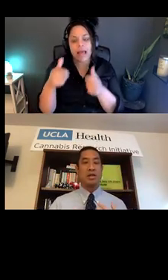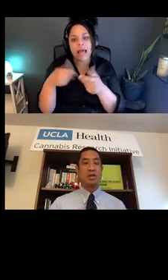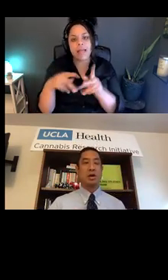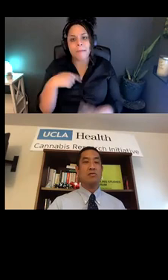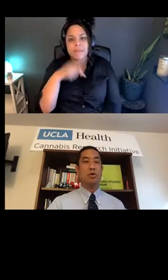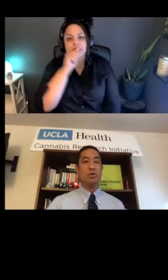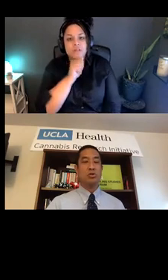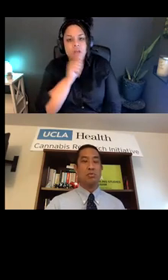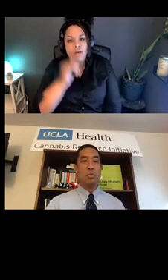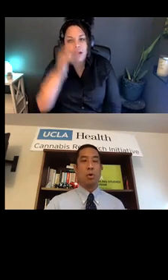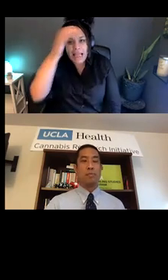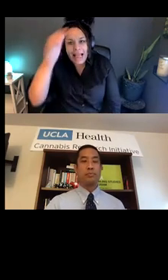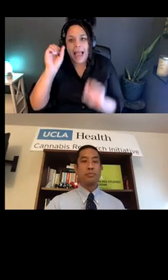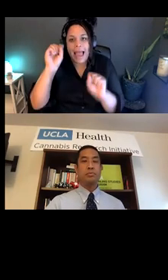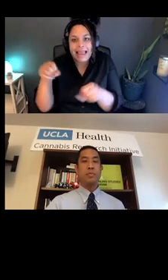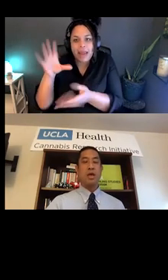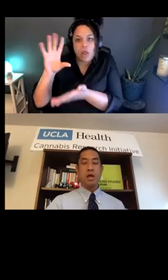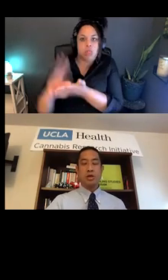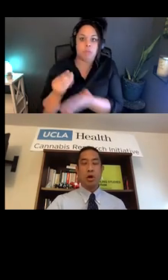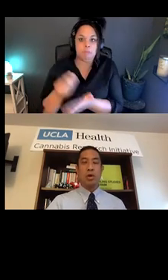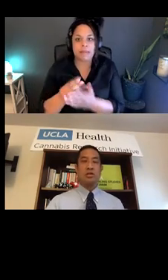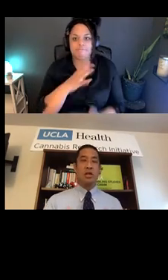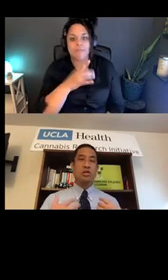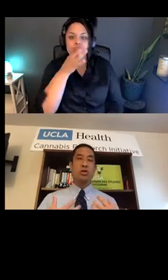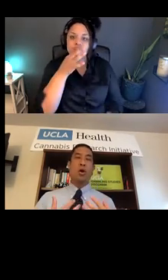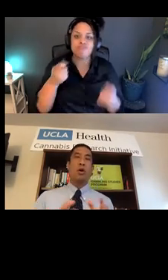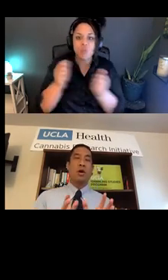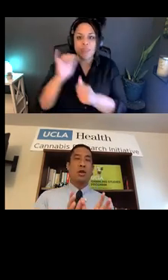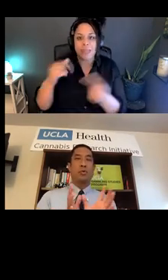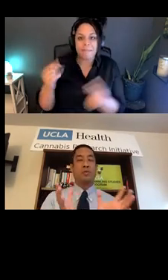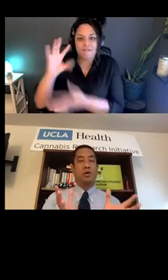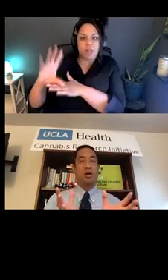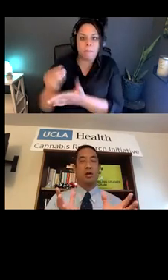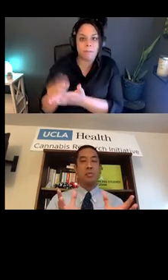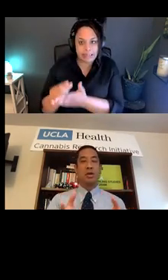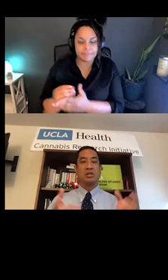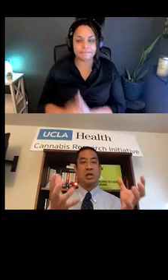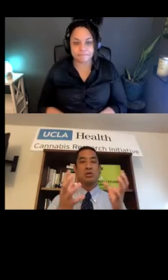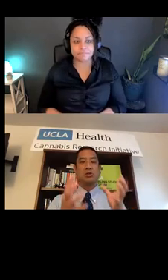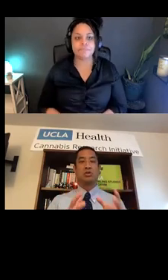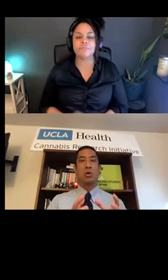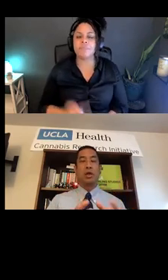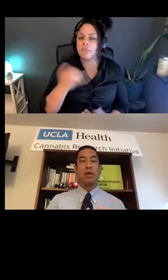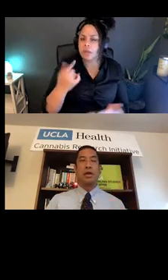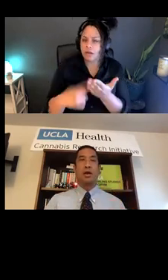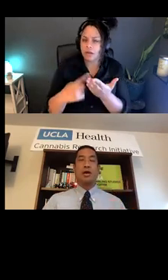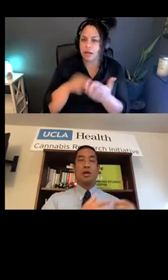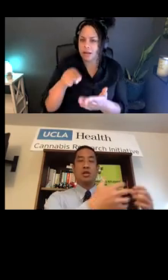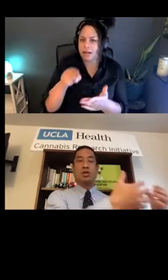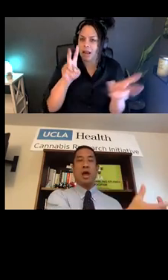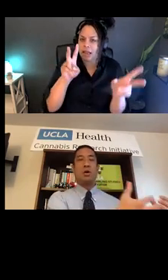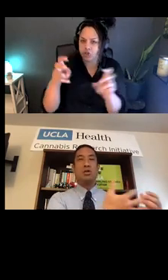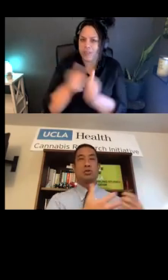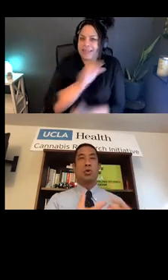the idea of losing more. So it's an issue where I wanted to bring up clinically because here's a story. Did